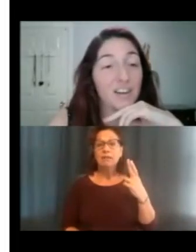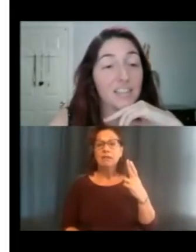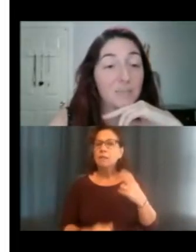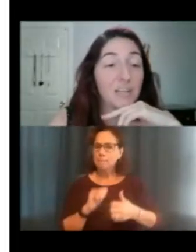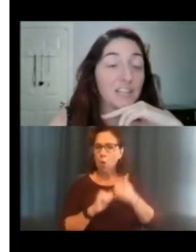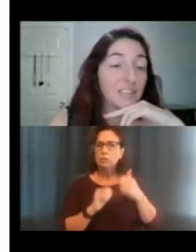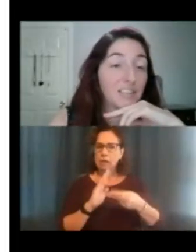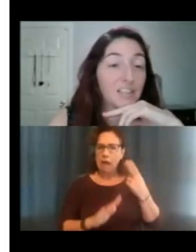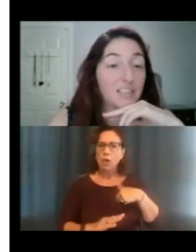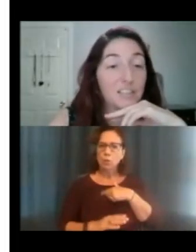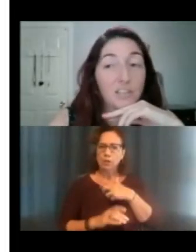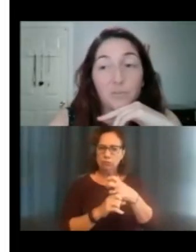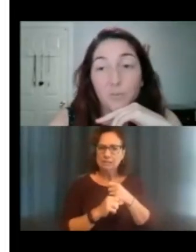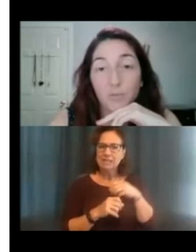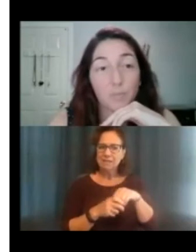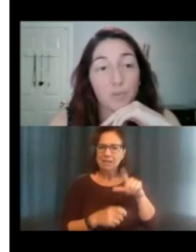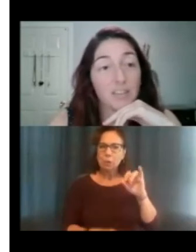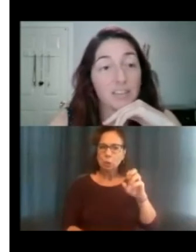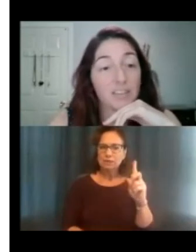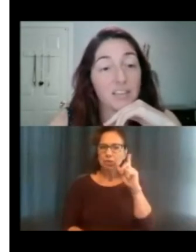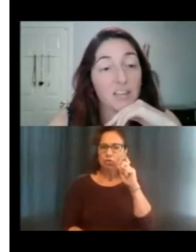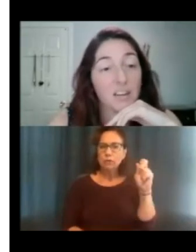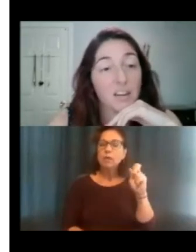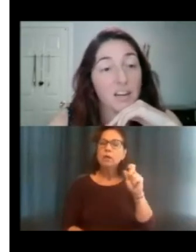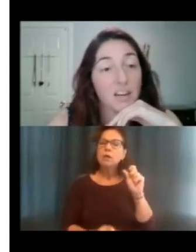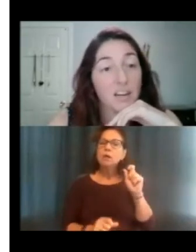it's a good finding, but it could still use room for improvement.